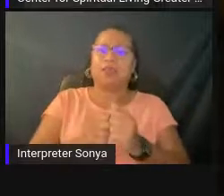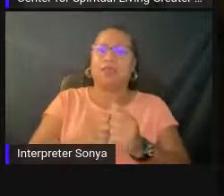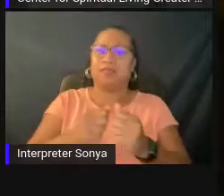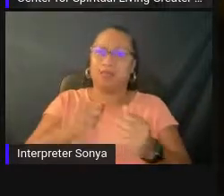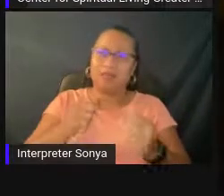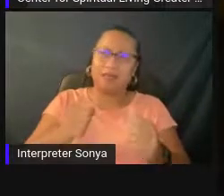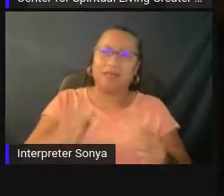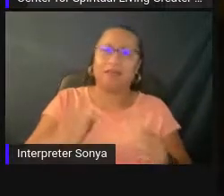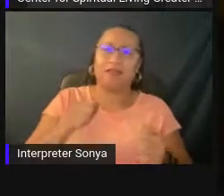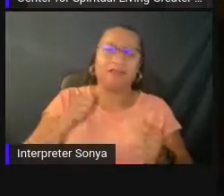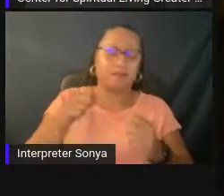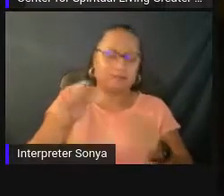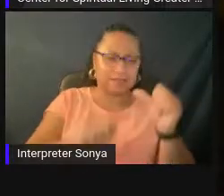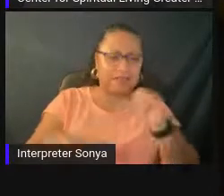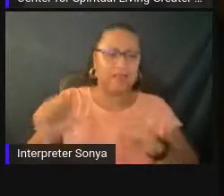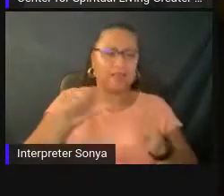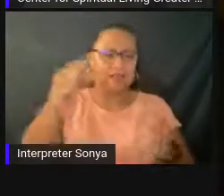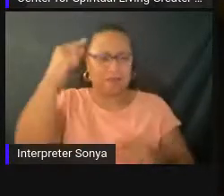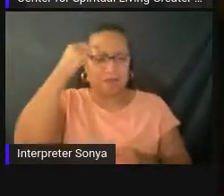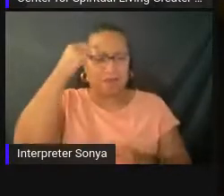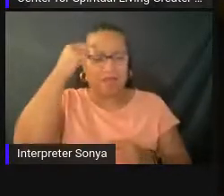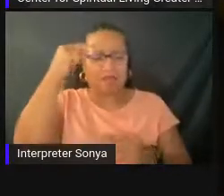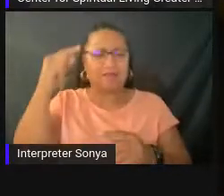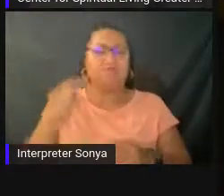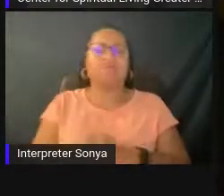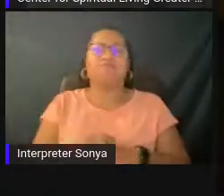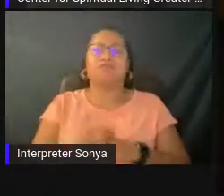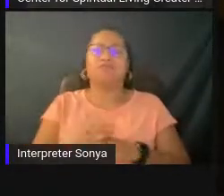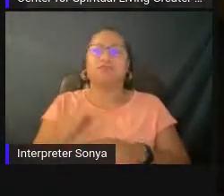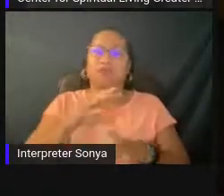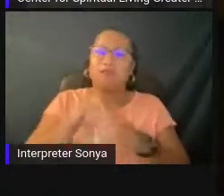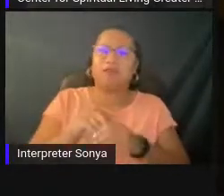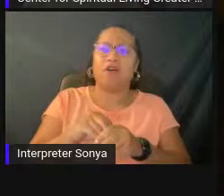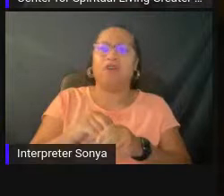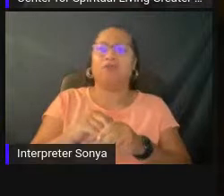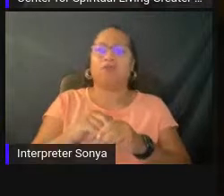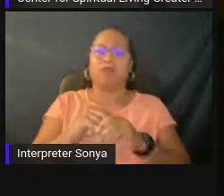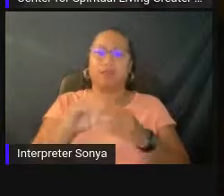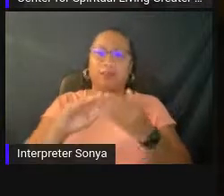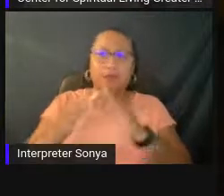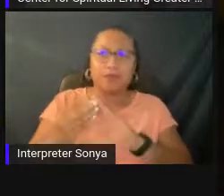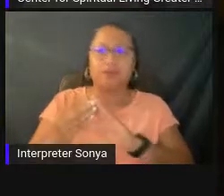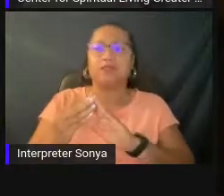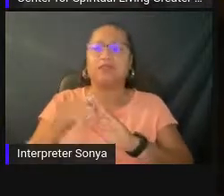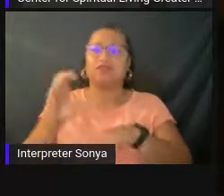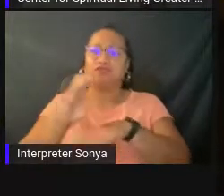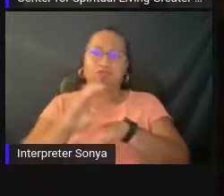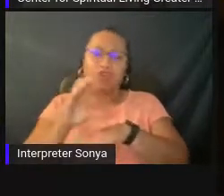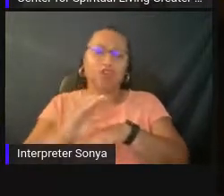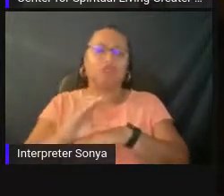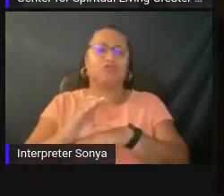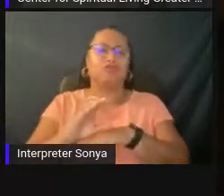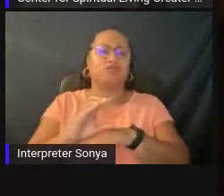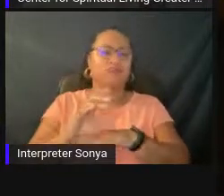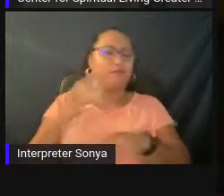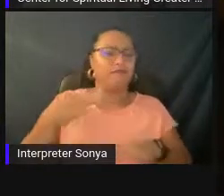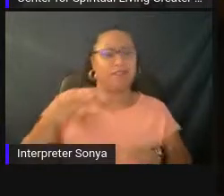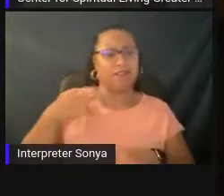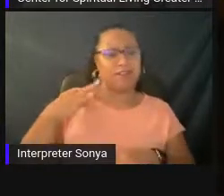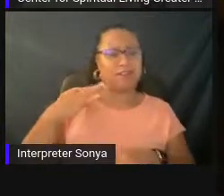And involvement with people in church, work, community, as well as volunteering